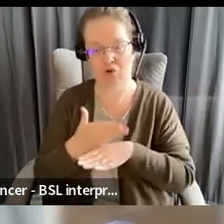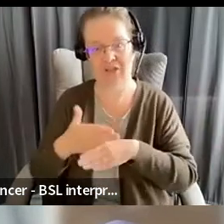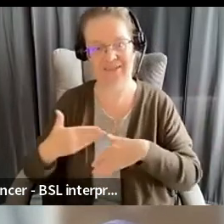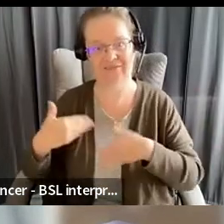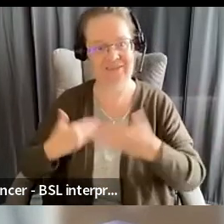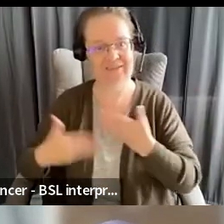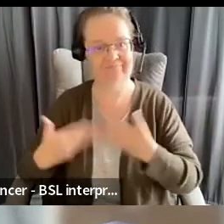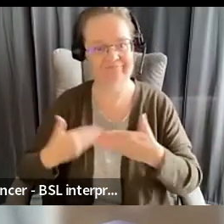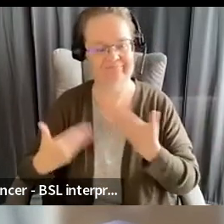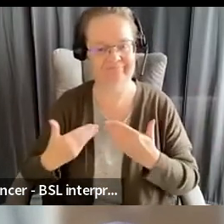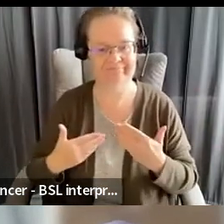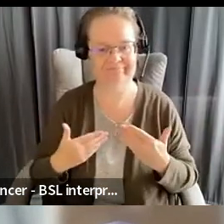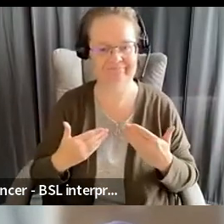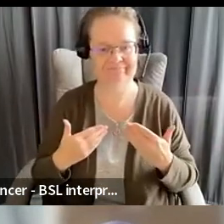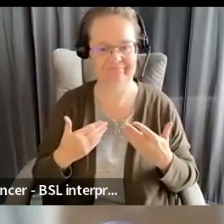and